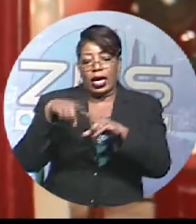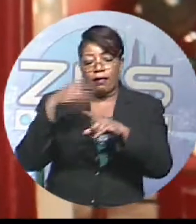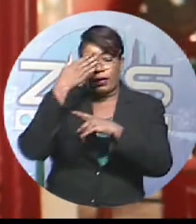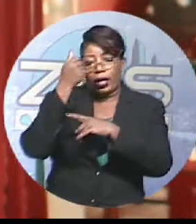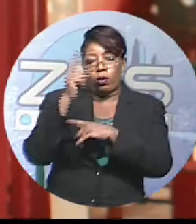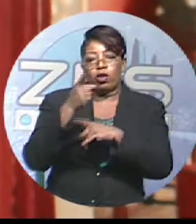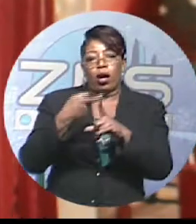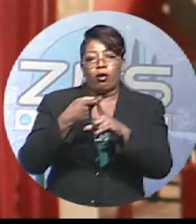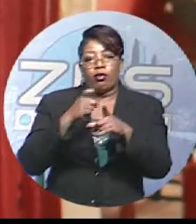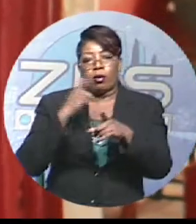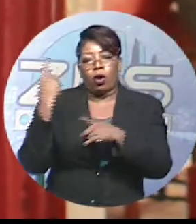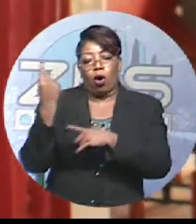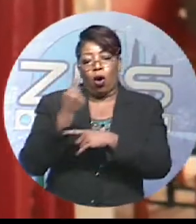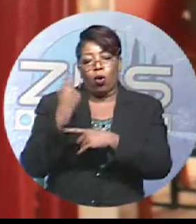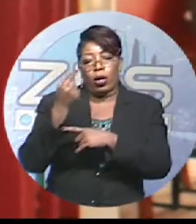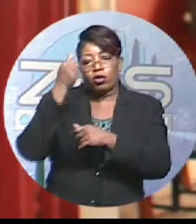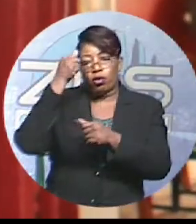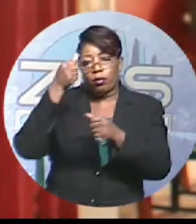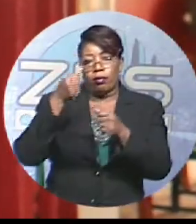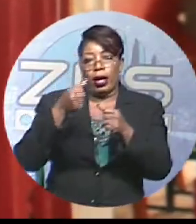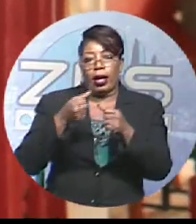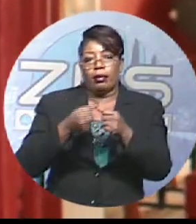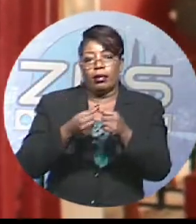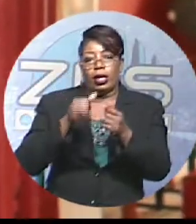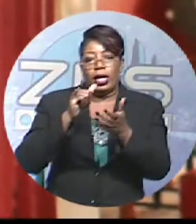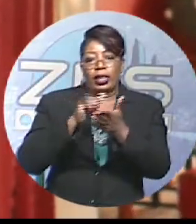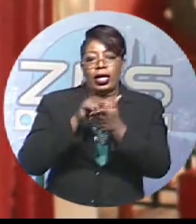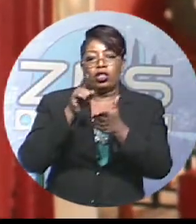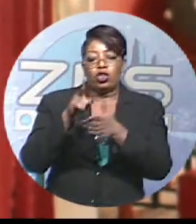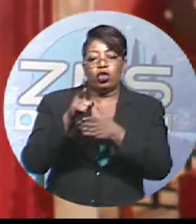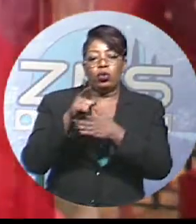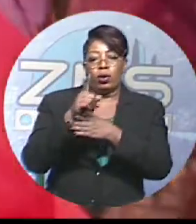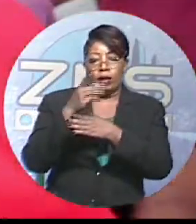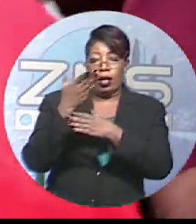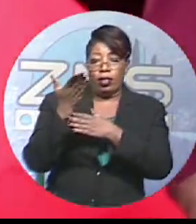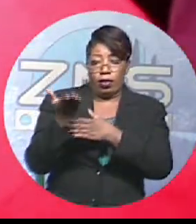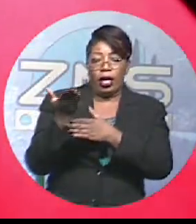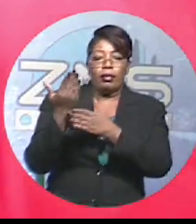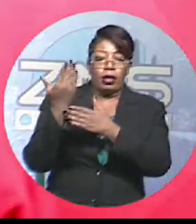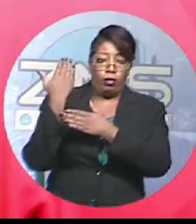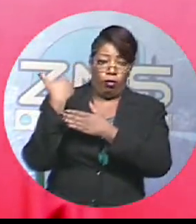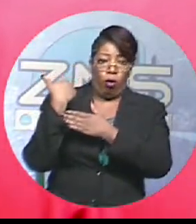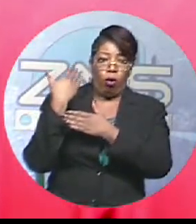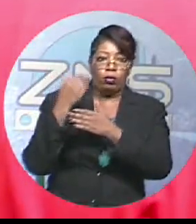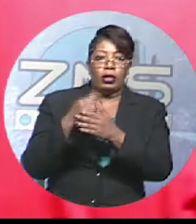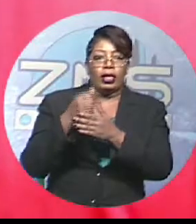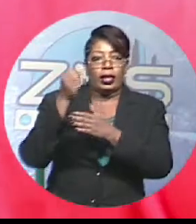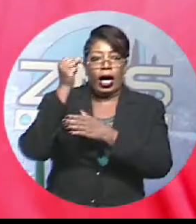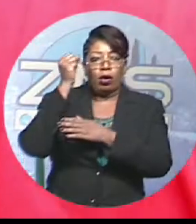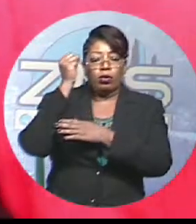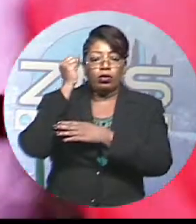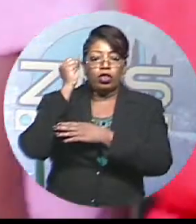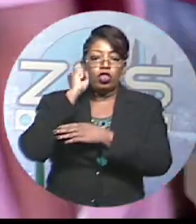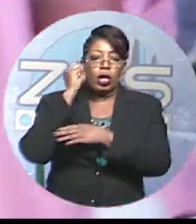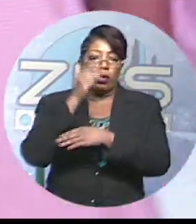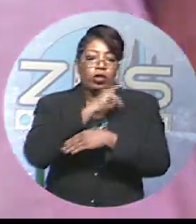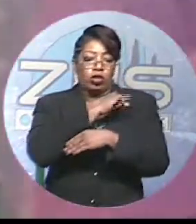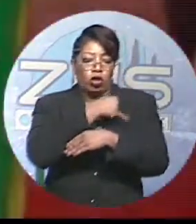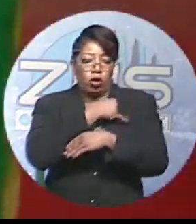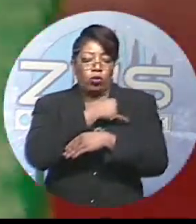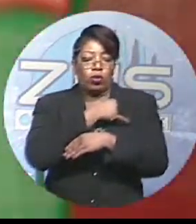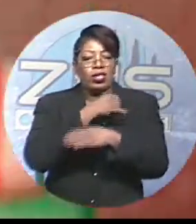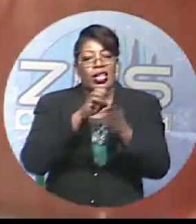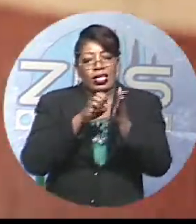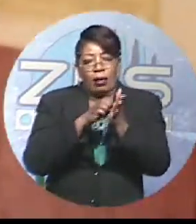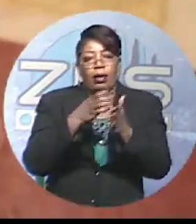come from. You always gotta remember that, you know, you was once there too. Sharon Johnson is like a mother to Carlton and the rest